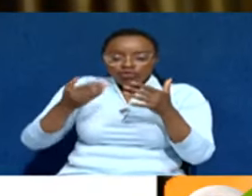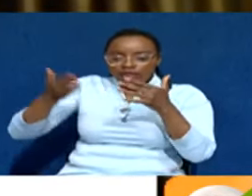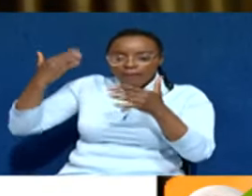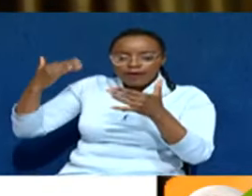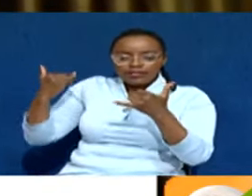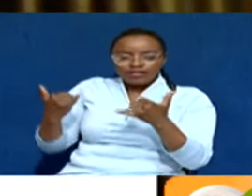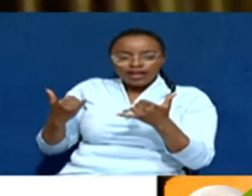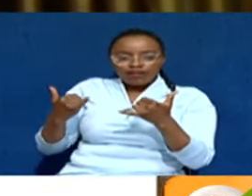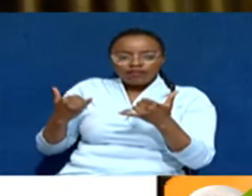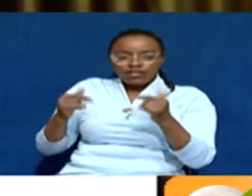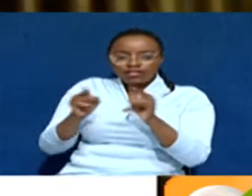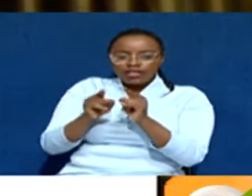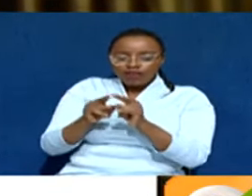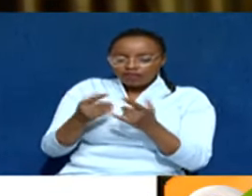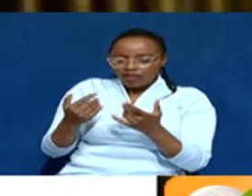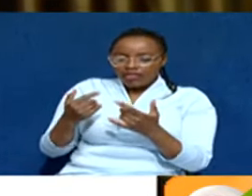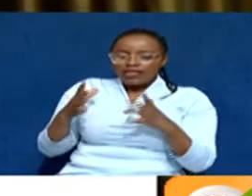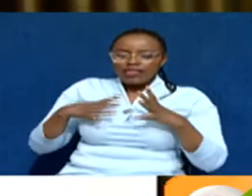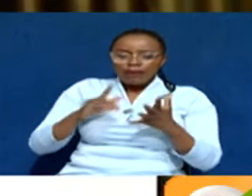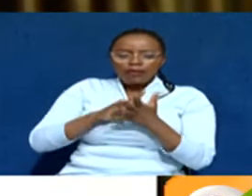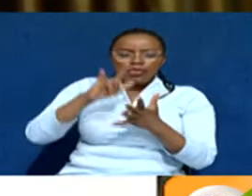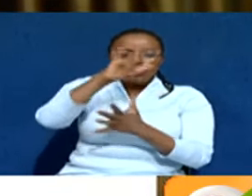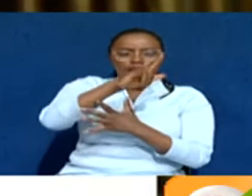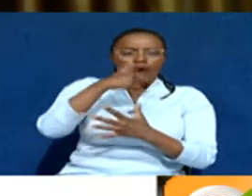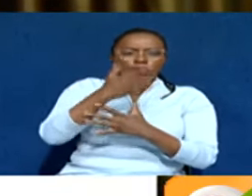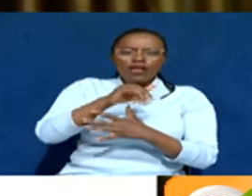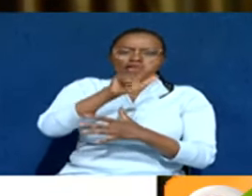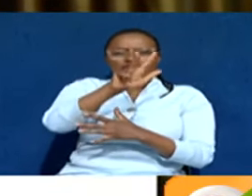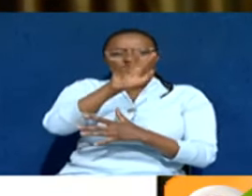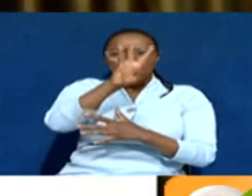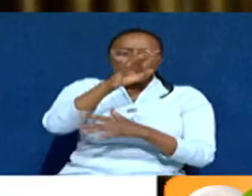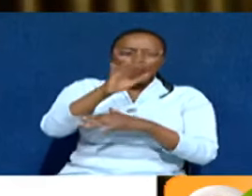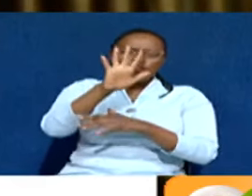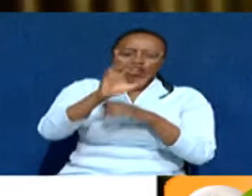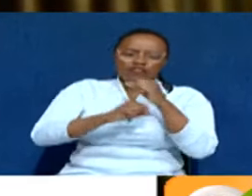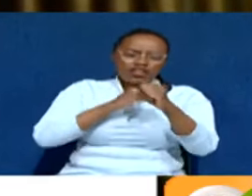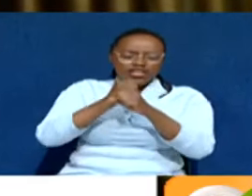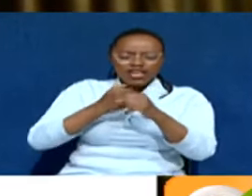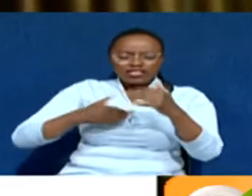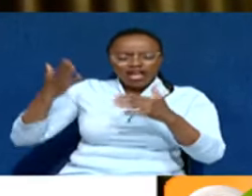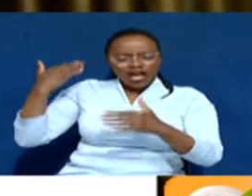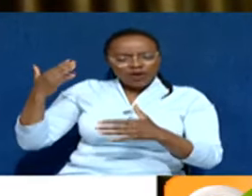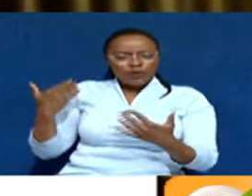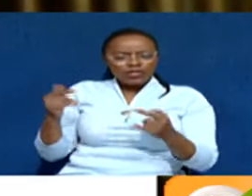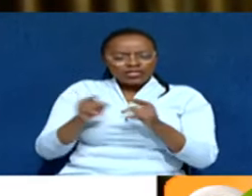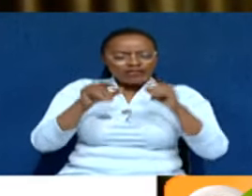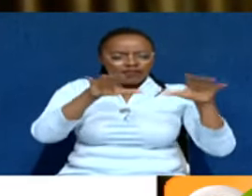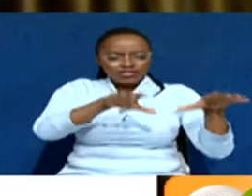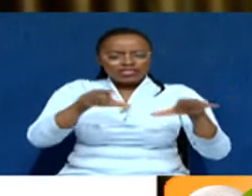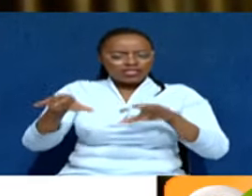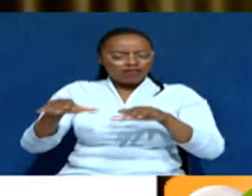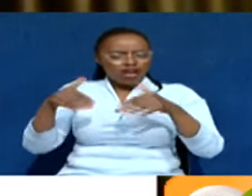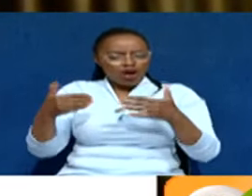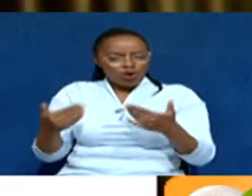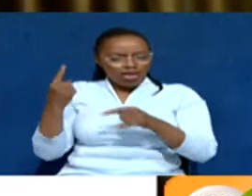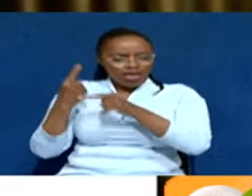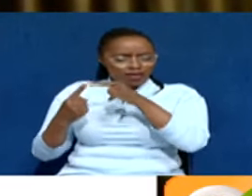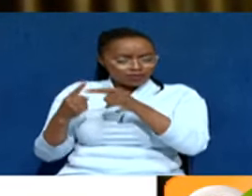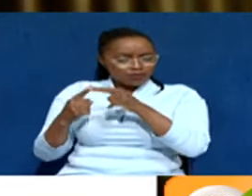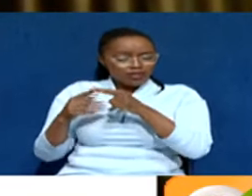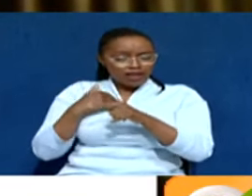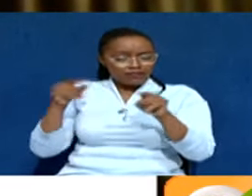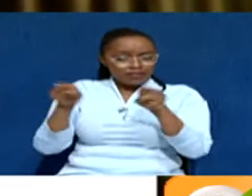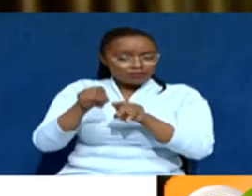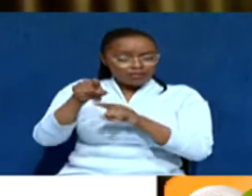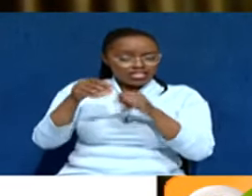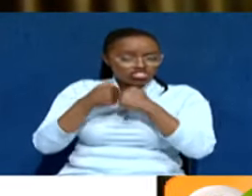past. My number of migrant workers who left 3, 4, 5 years ago are suffering or are experiencing this